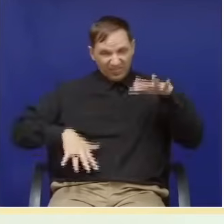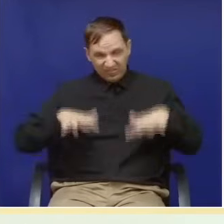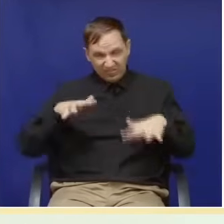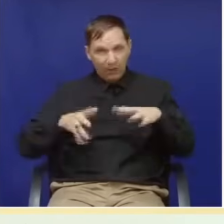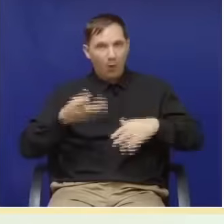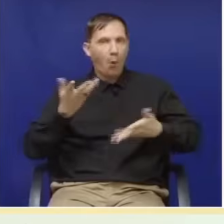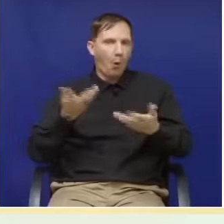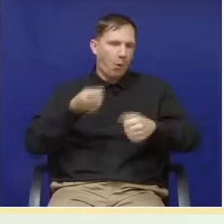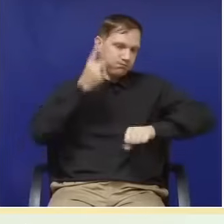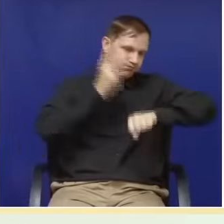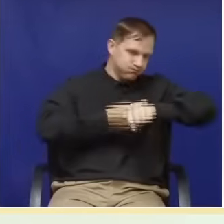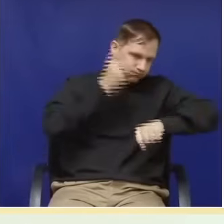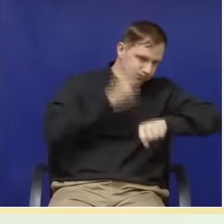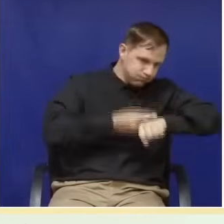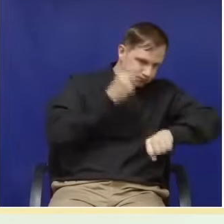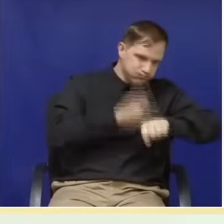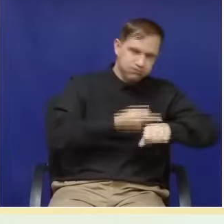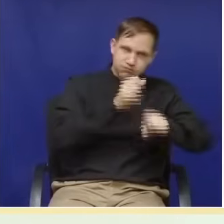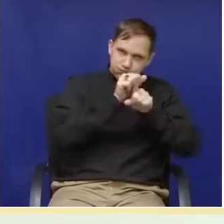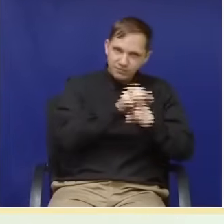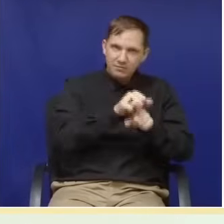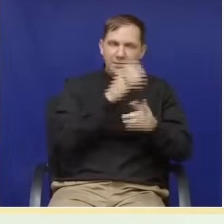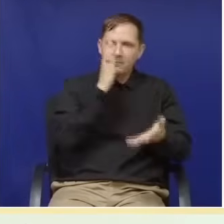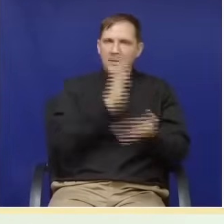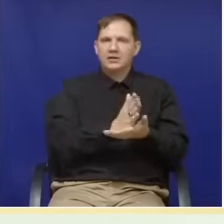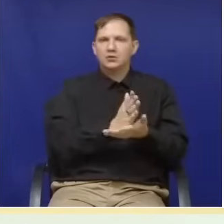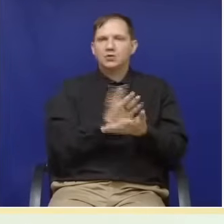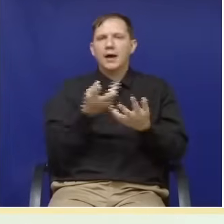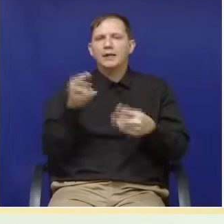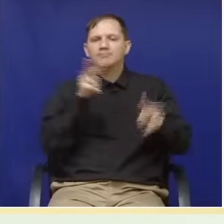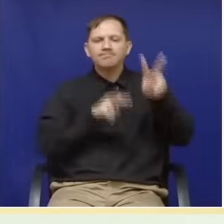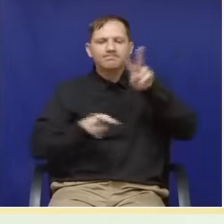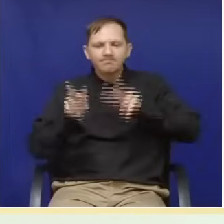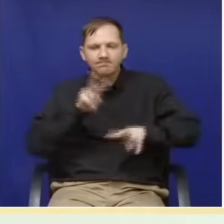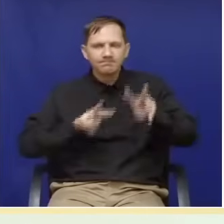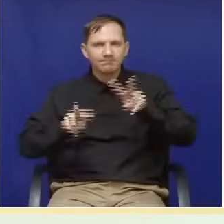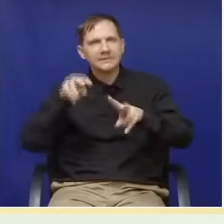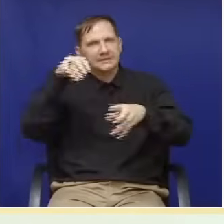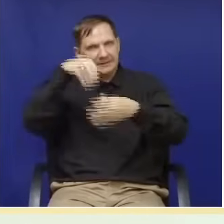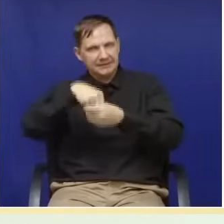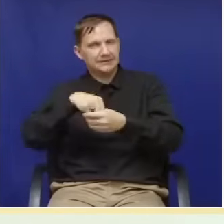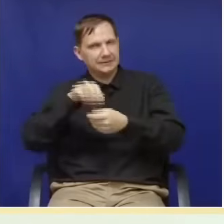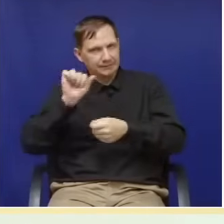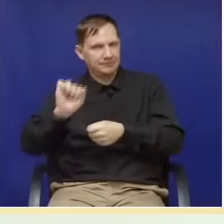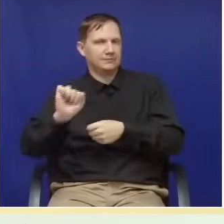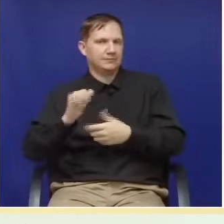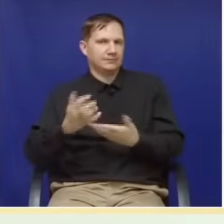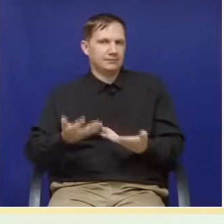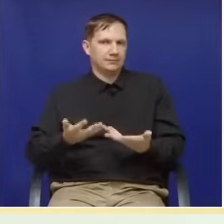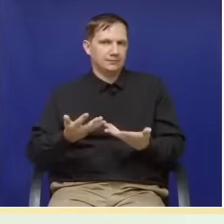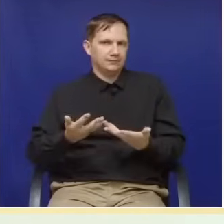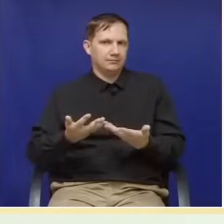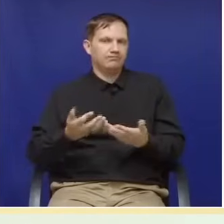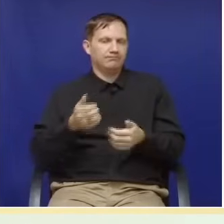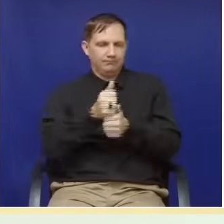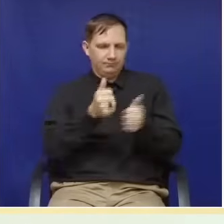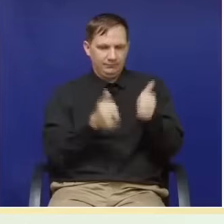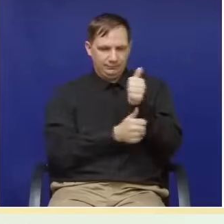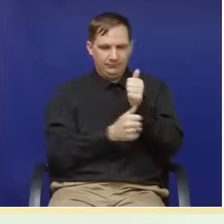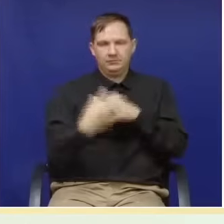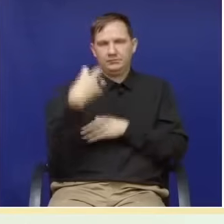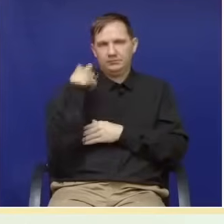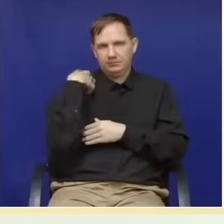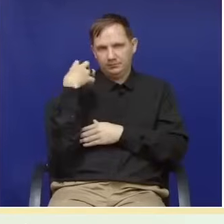disciplinary enforcement and procurement oversight within the specific entity? The Honourable Deputy Minister.